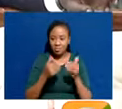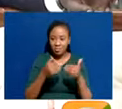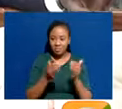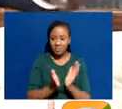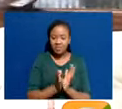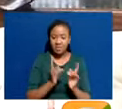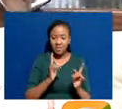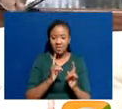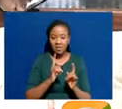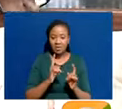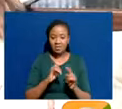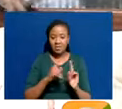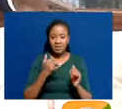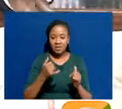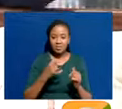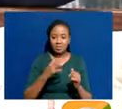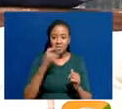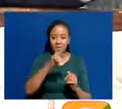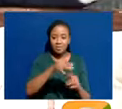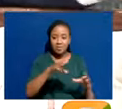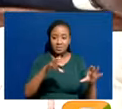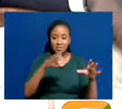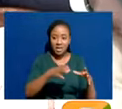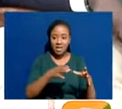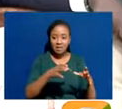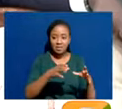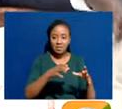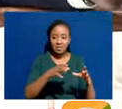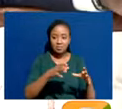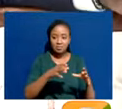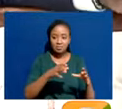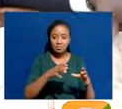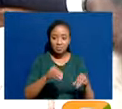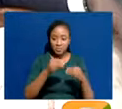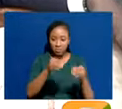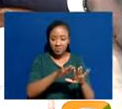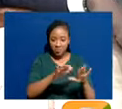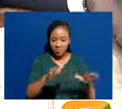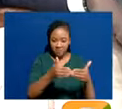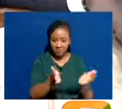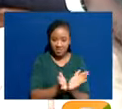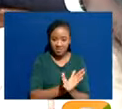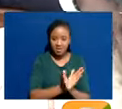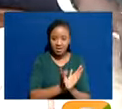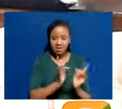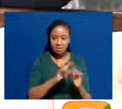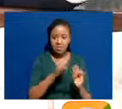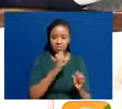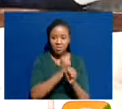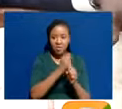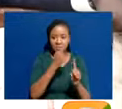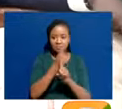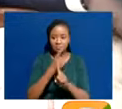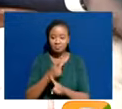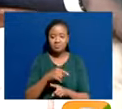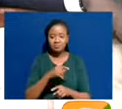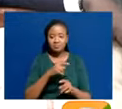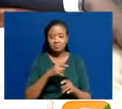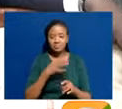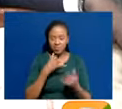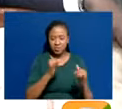as county, because remember that is land that was donated by the Jivanji family. But it's part of what we're doing. TRM, on top of Uhuru Park and the rest, we're